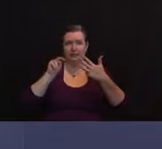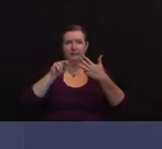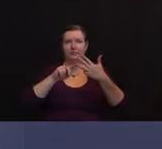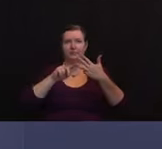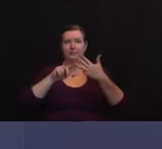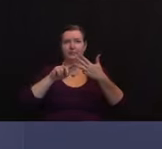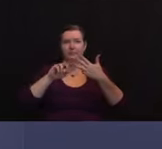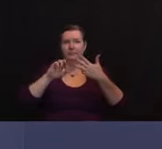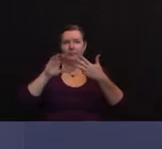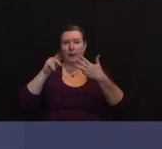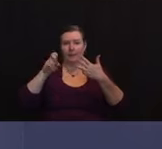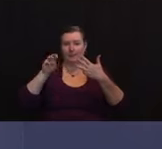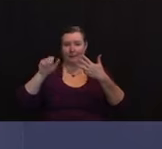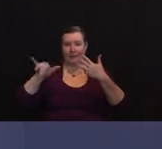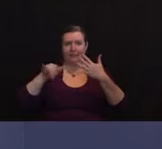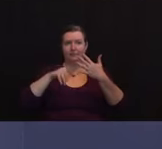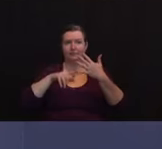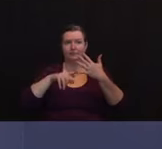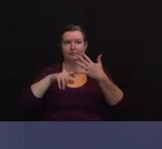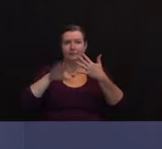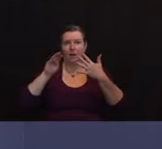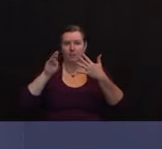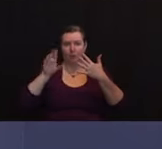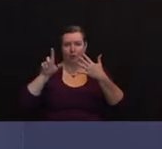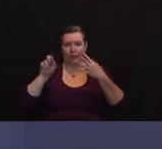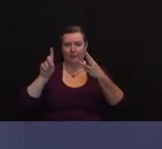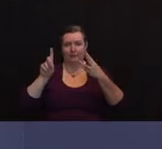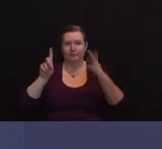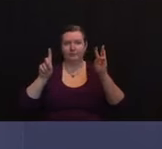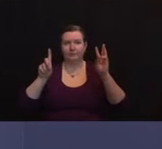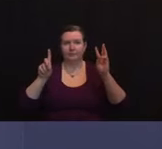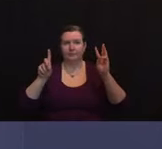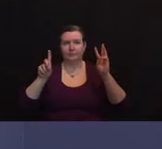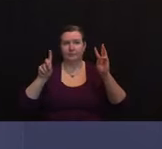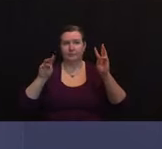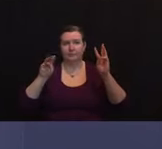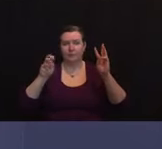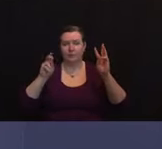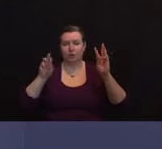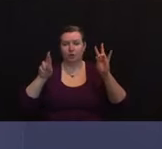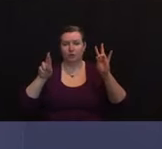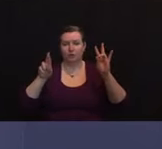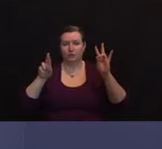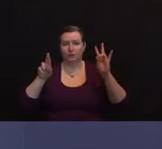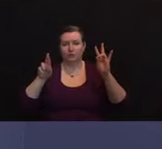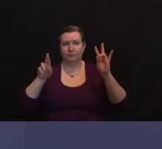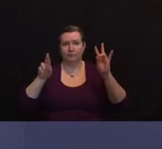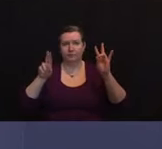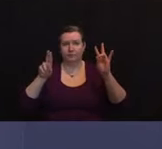Cumberland, Gloucester, Hunterdon, Mercer, Salem, and Somerset.